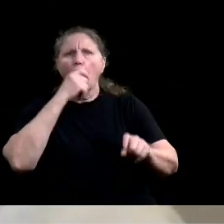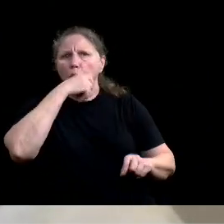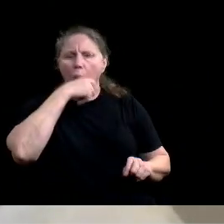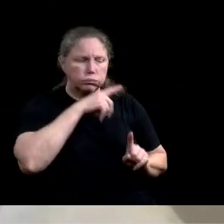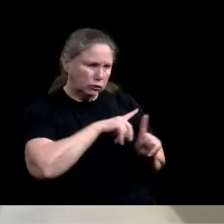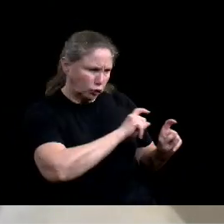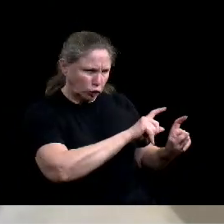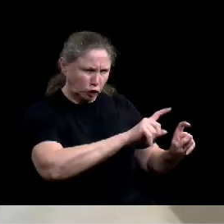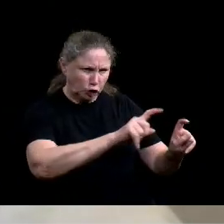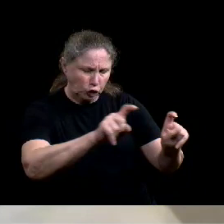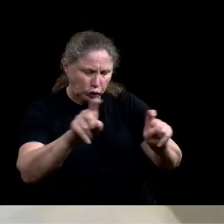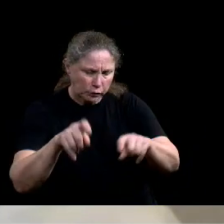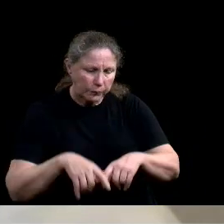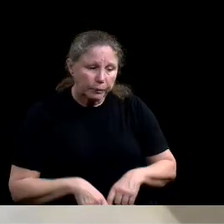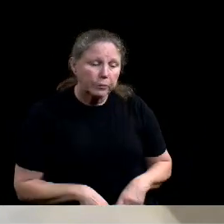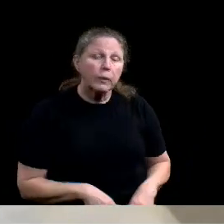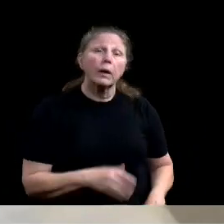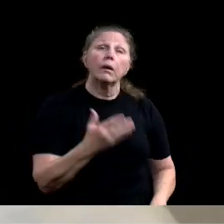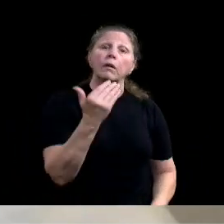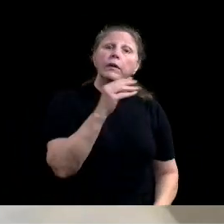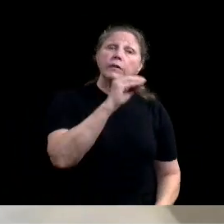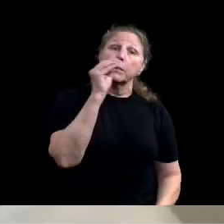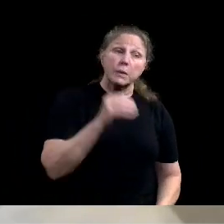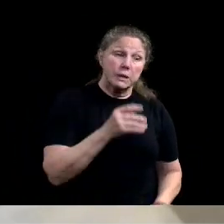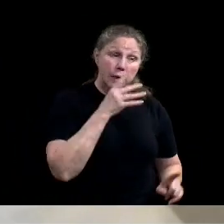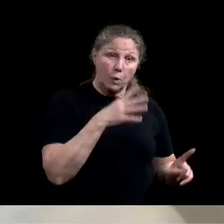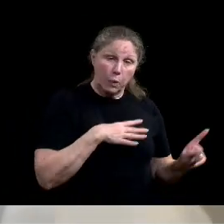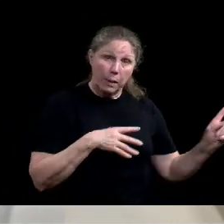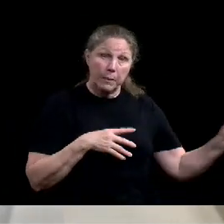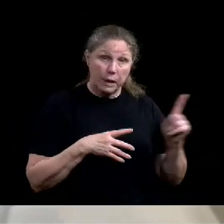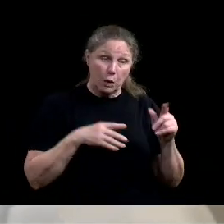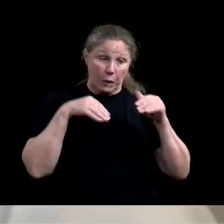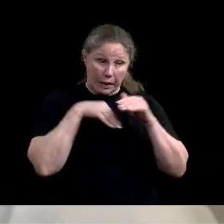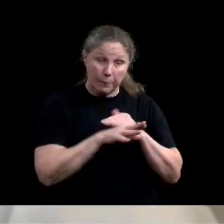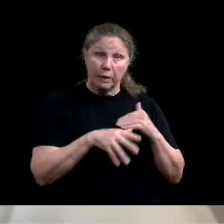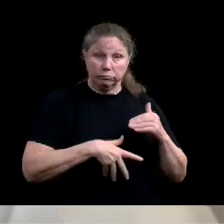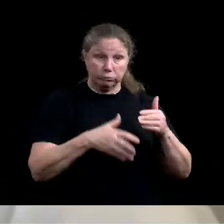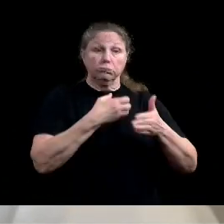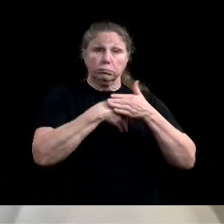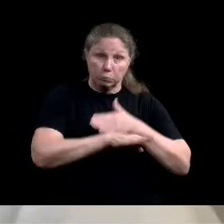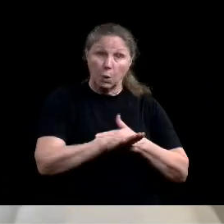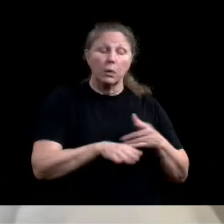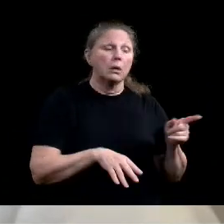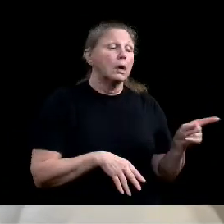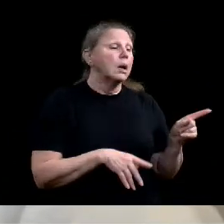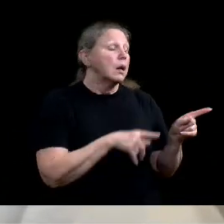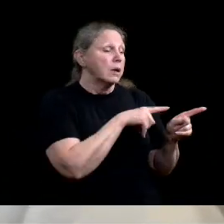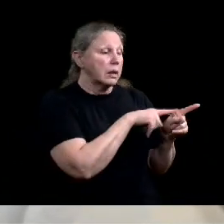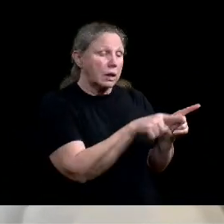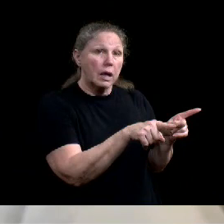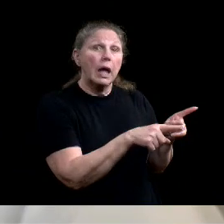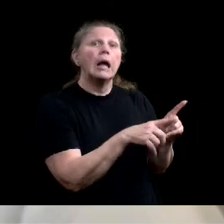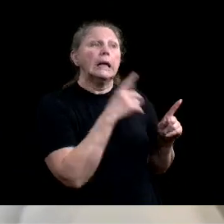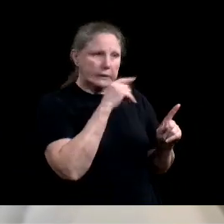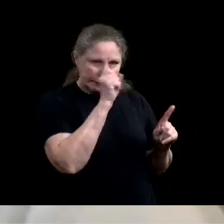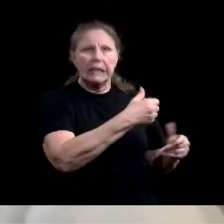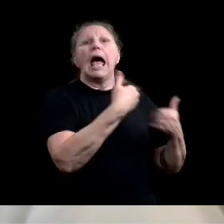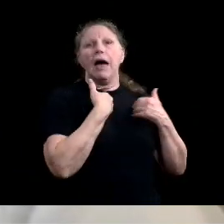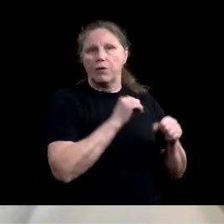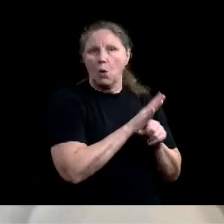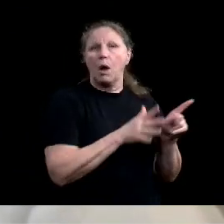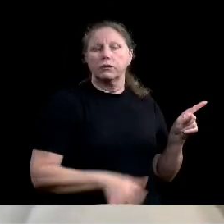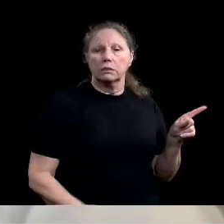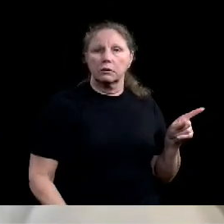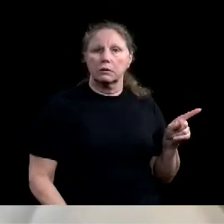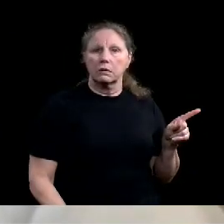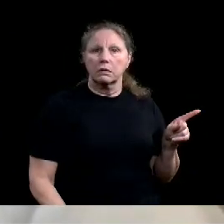women coming in to the hospital were positive. But among that 15% who